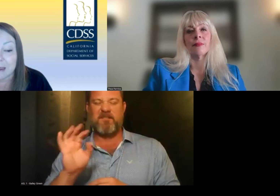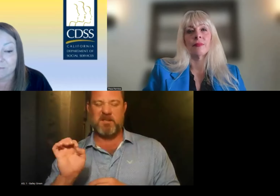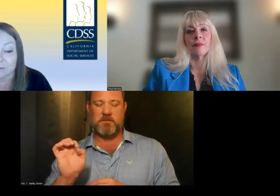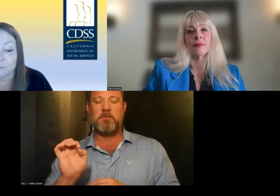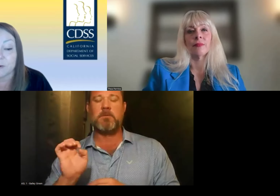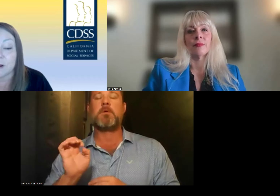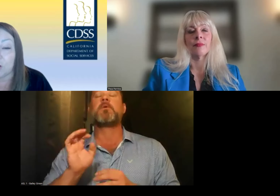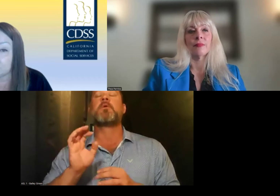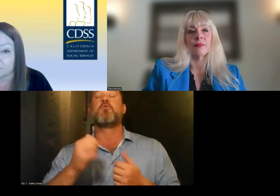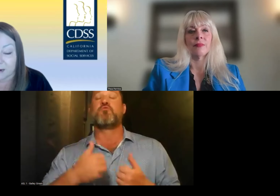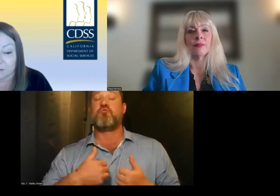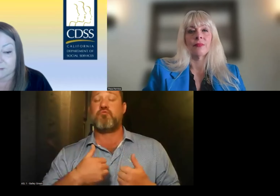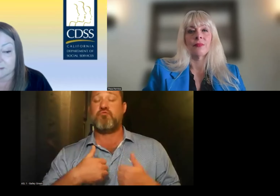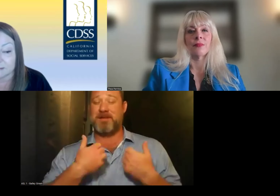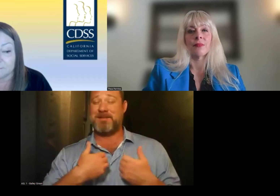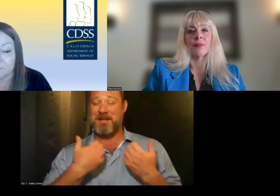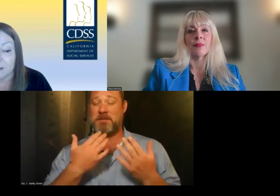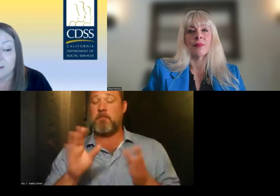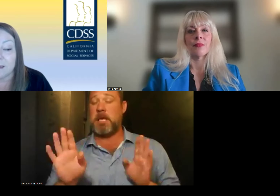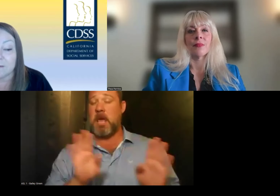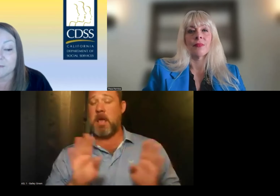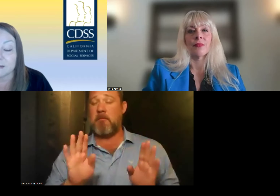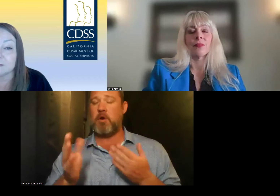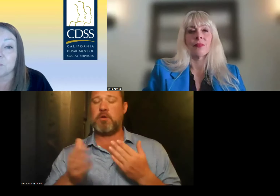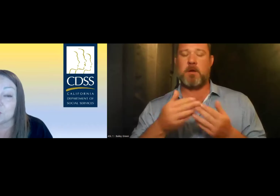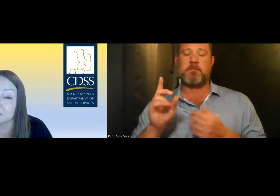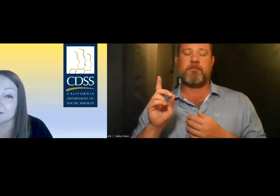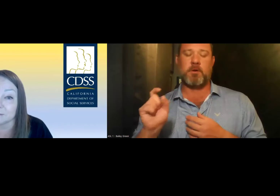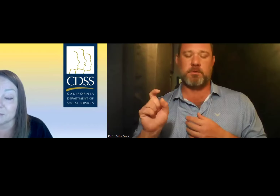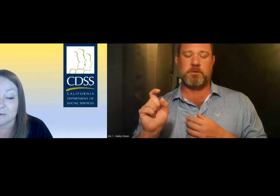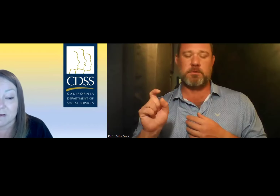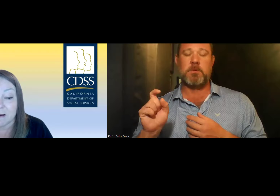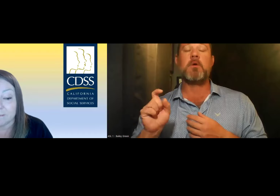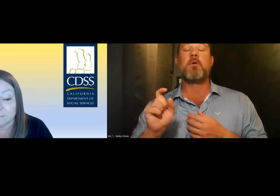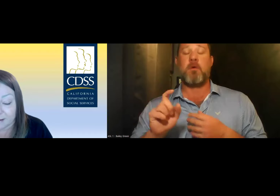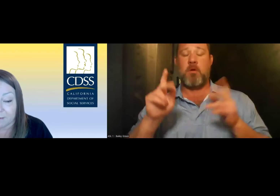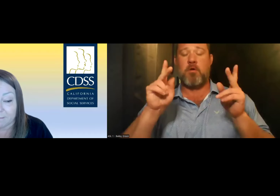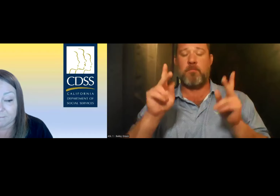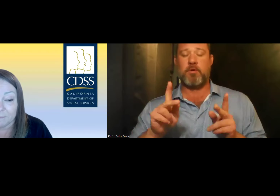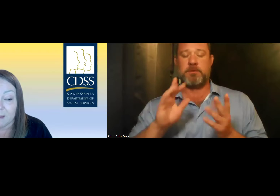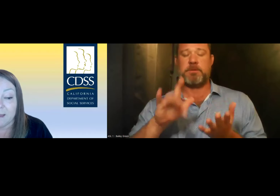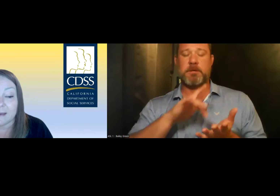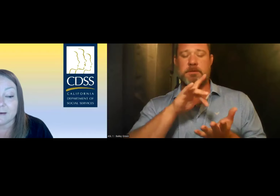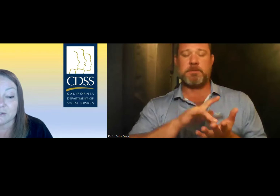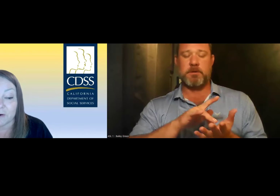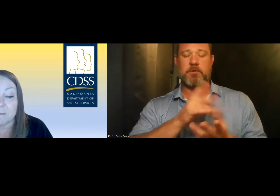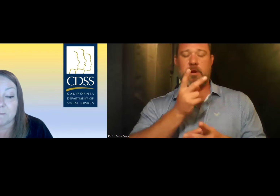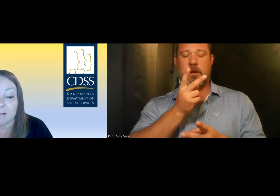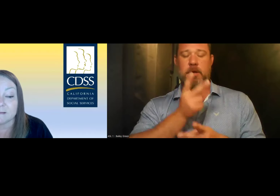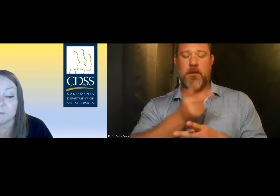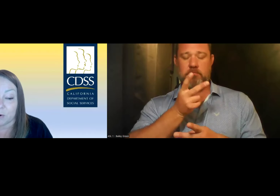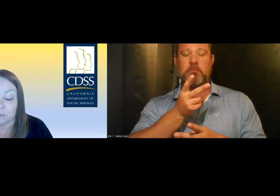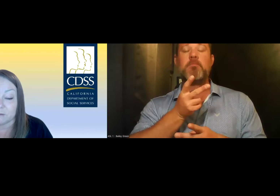resident behaviors regardless of diagnosis. Emphasize person-centered care, and ensure